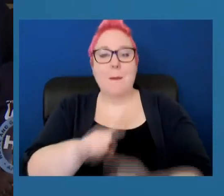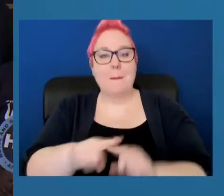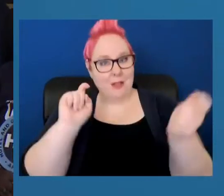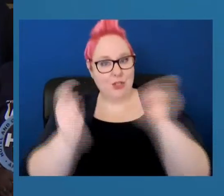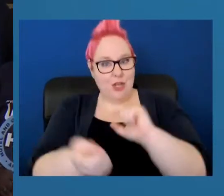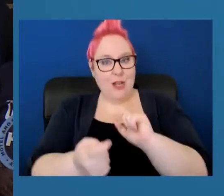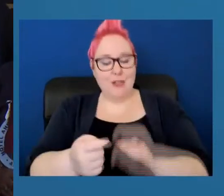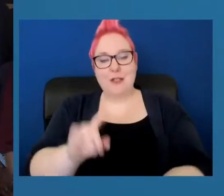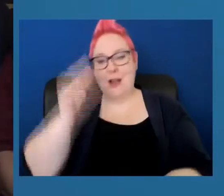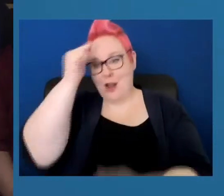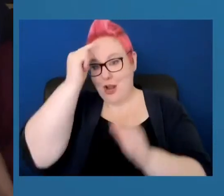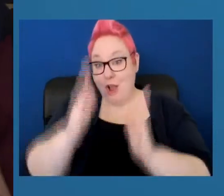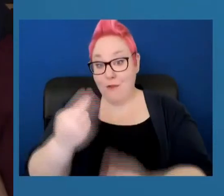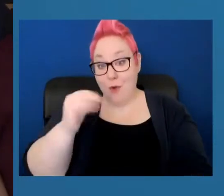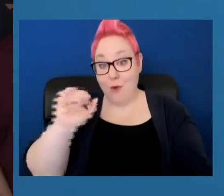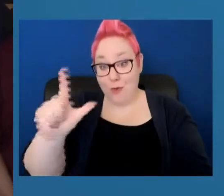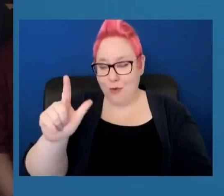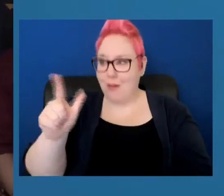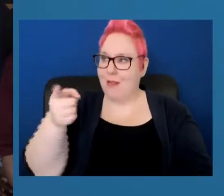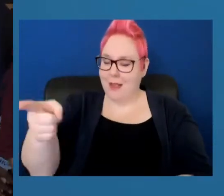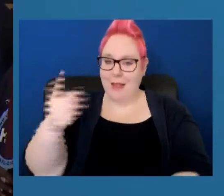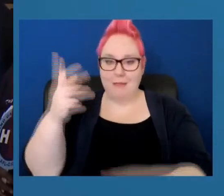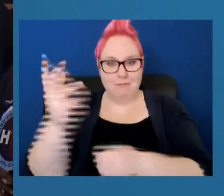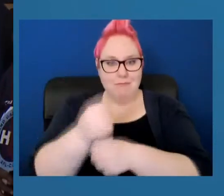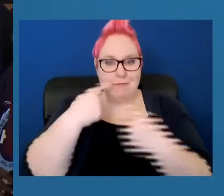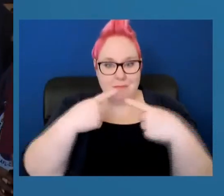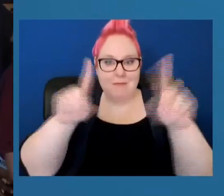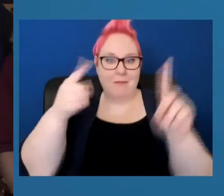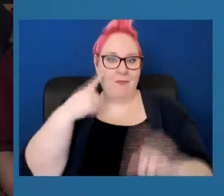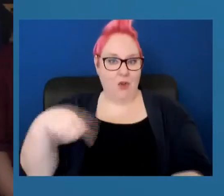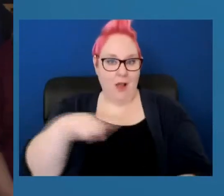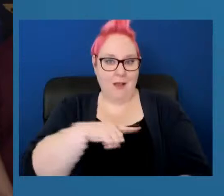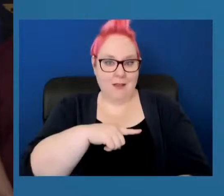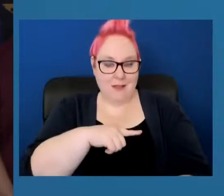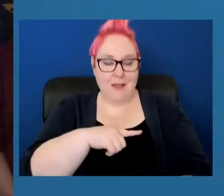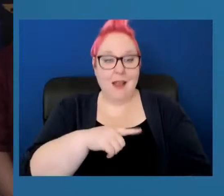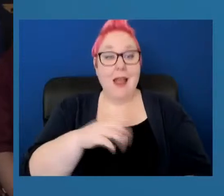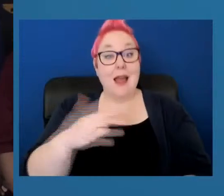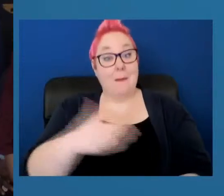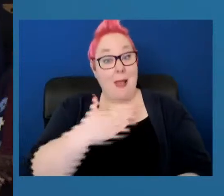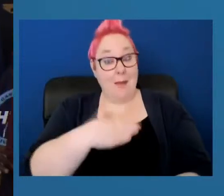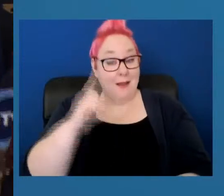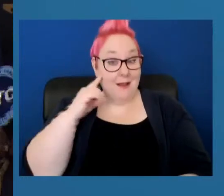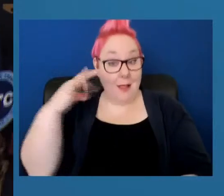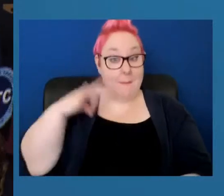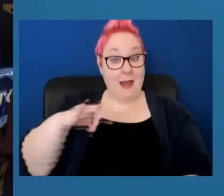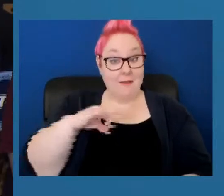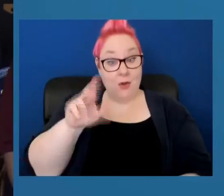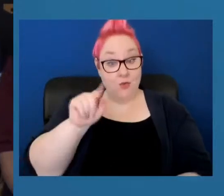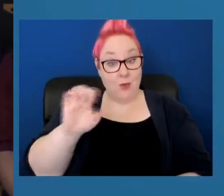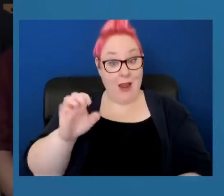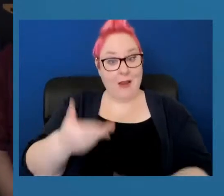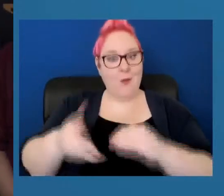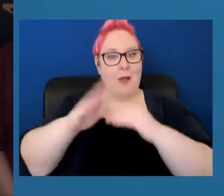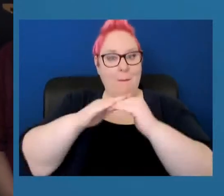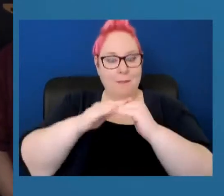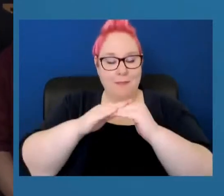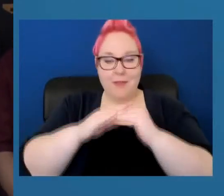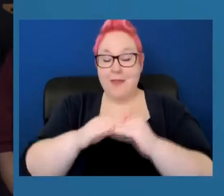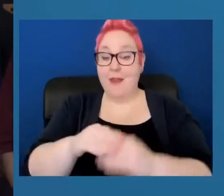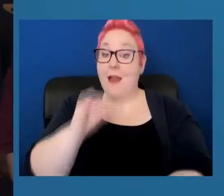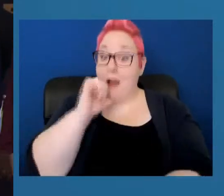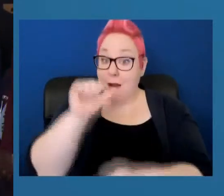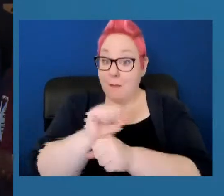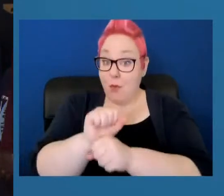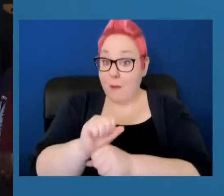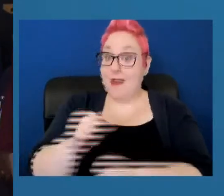win for people like me. I am also happy to hear the benefit rate is finally going up. Yeah. Increasing unemployment benefits